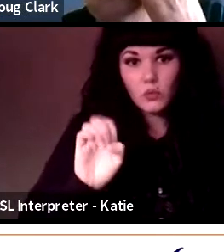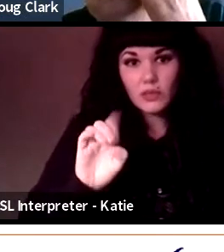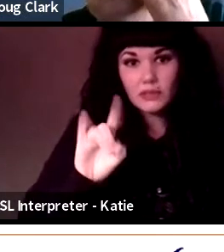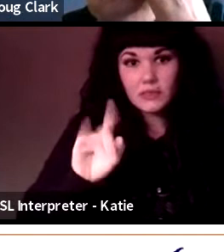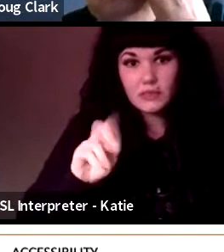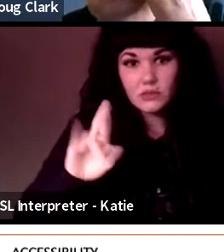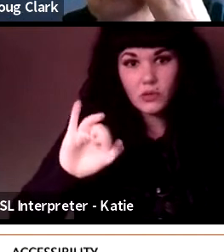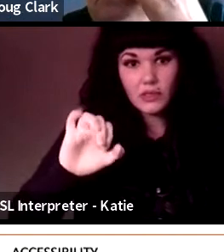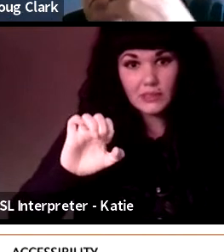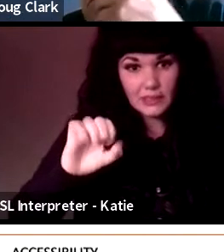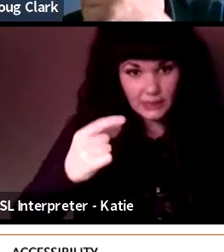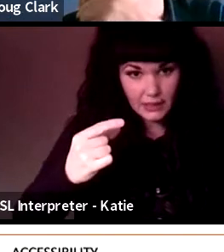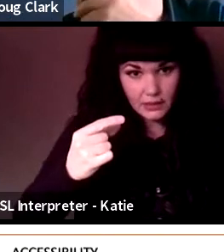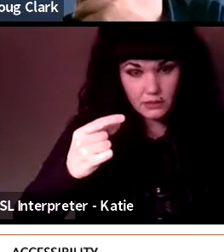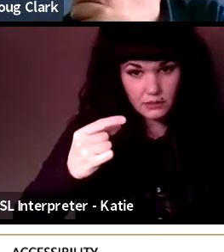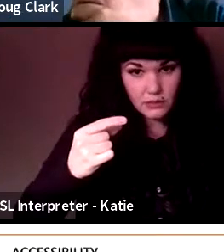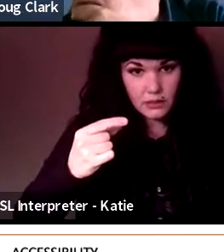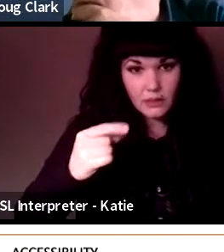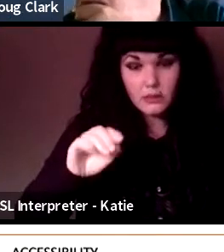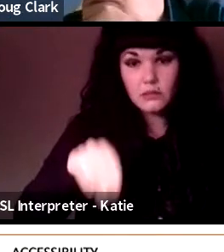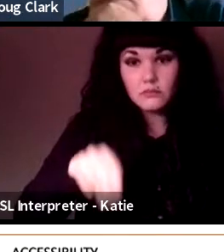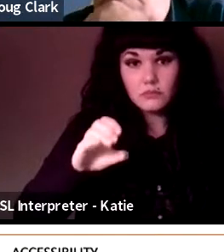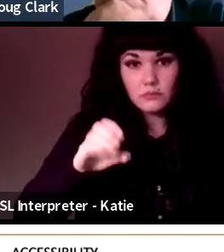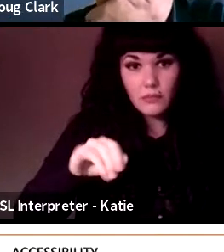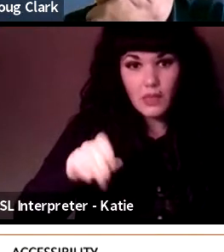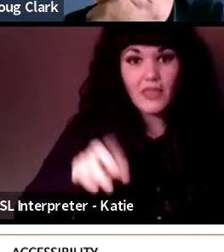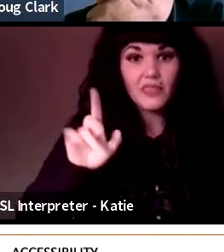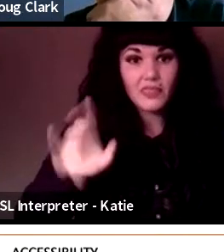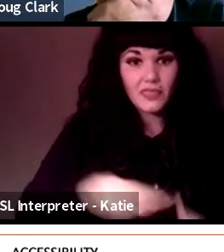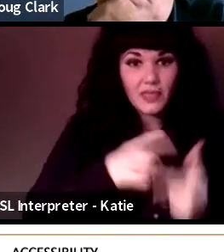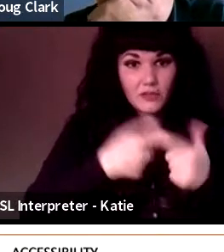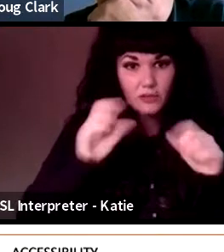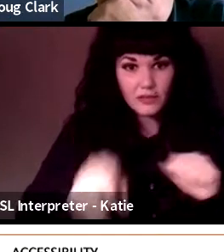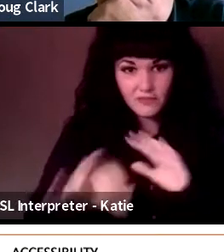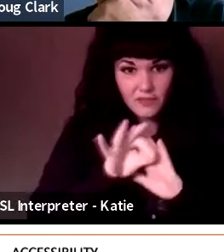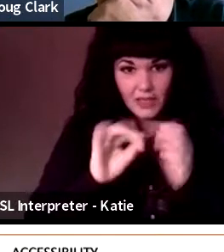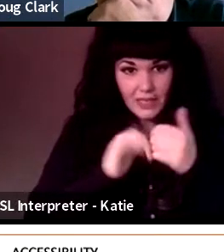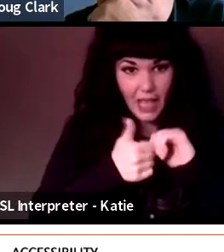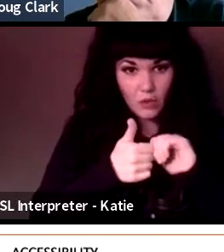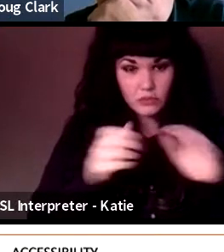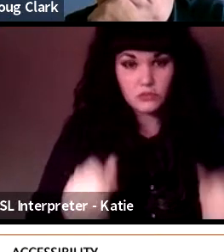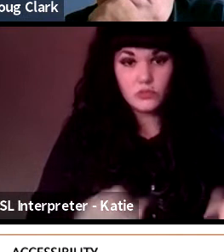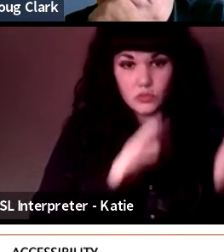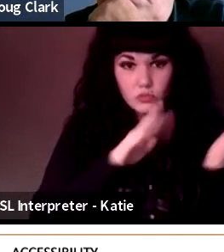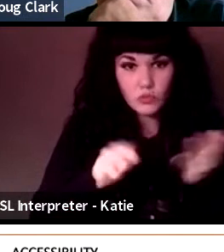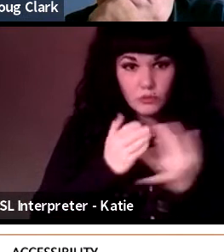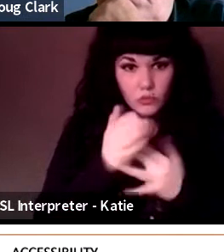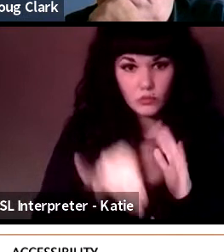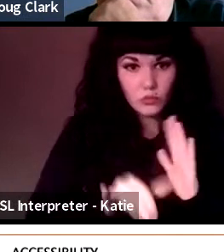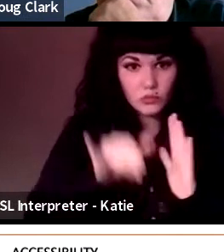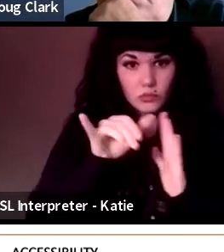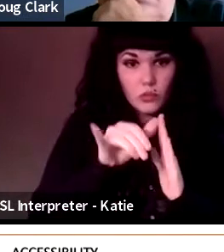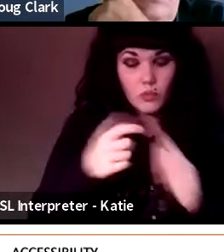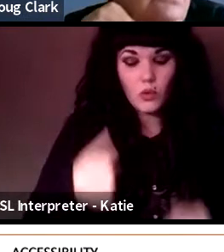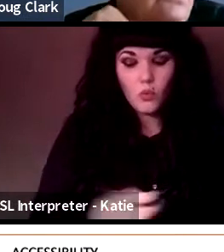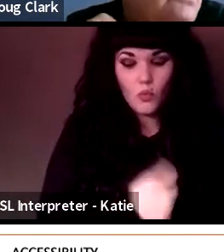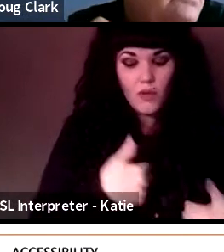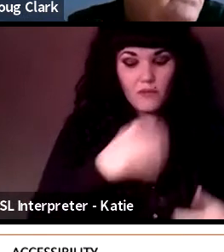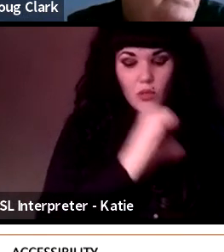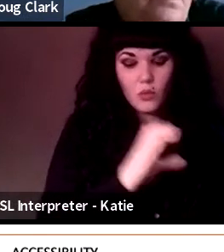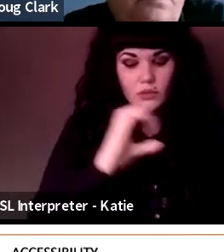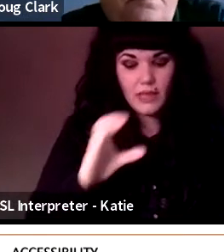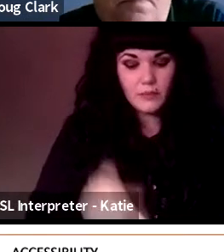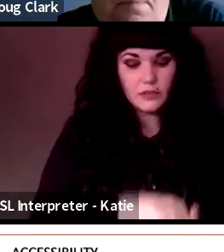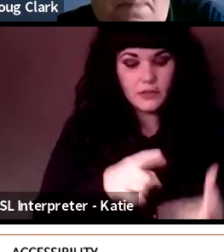on YouTube. Our live stream today includes closed captioning. Closed captioning, ASL interpretation,